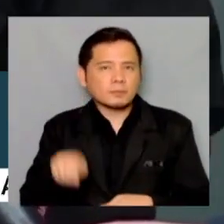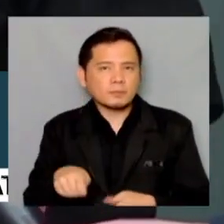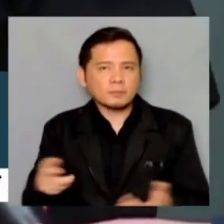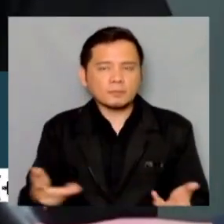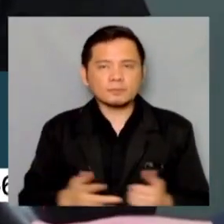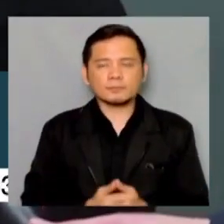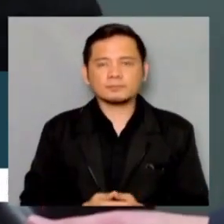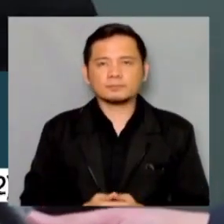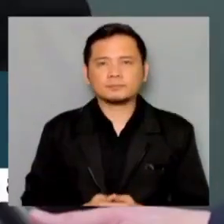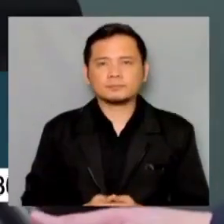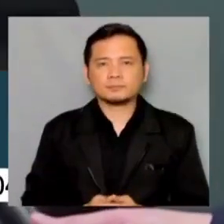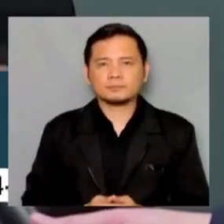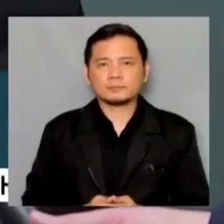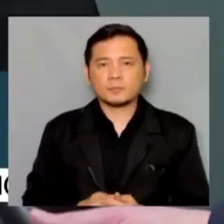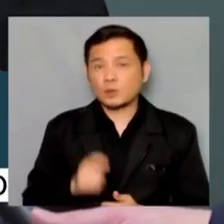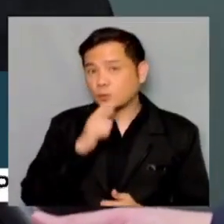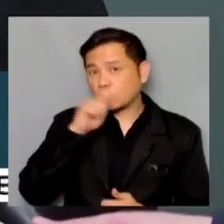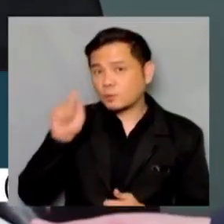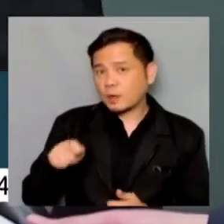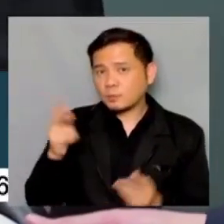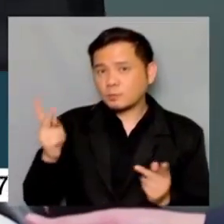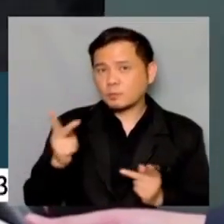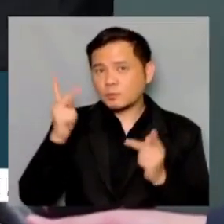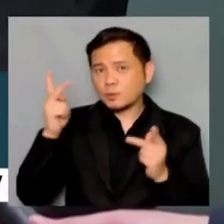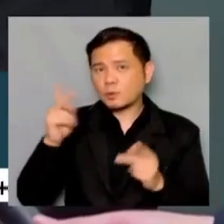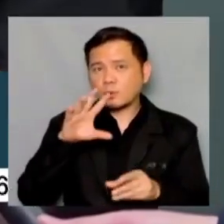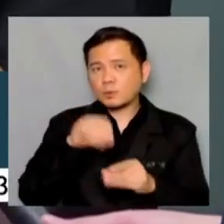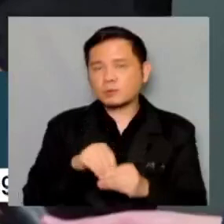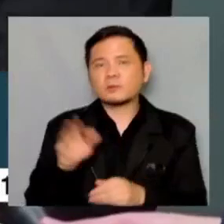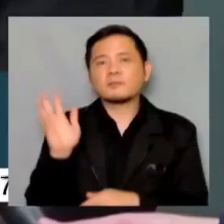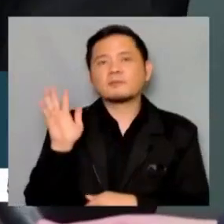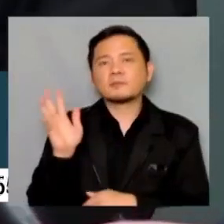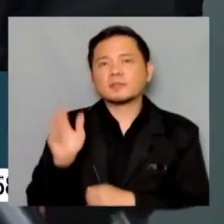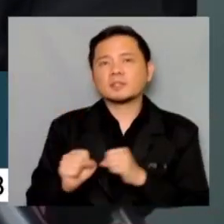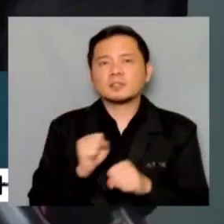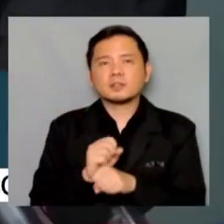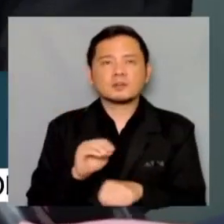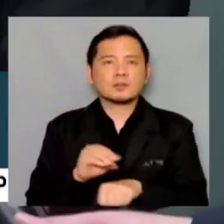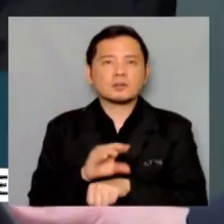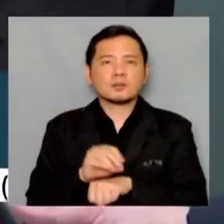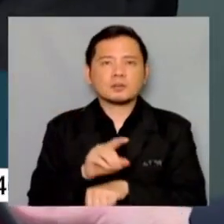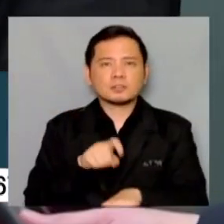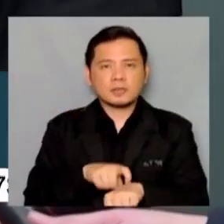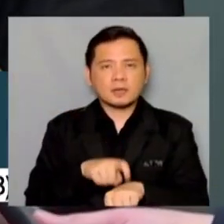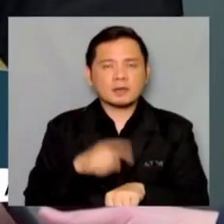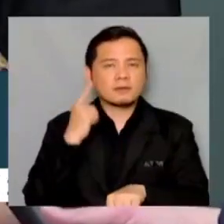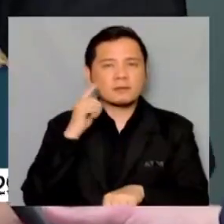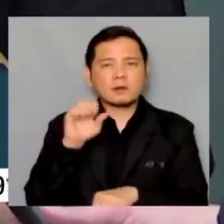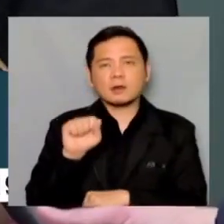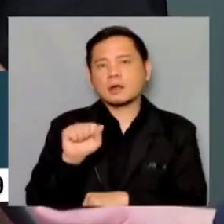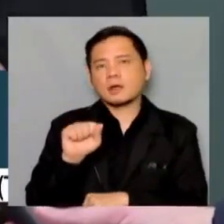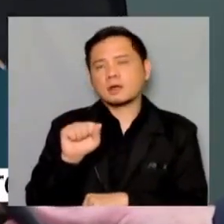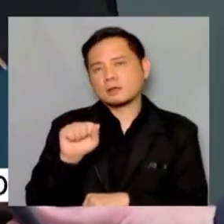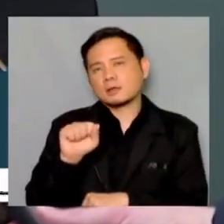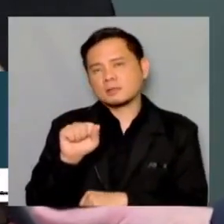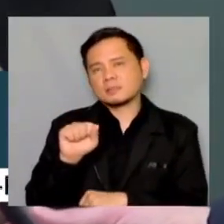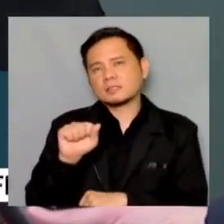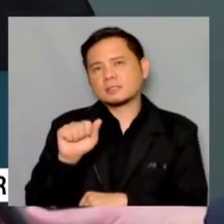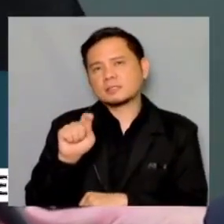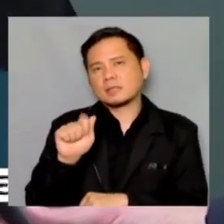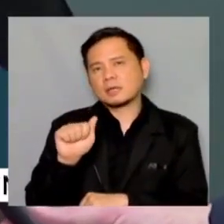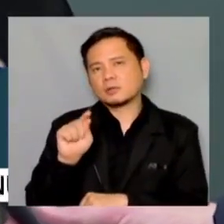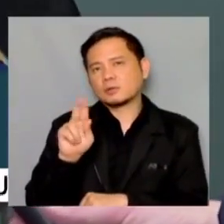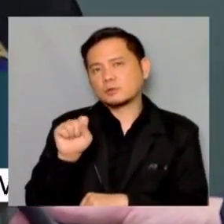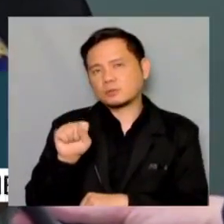The Ukraine proposals also include a 15-year consultation period on the status of annexed Crimea, but they could only come into